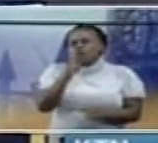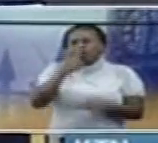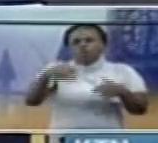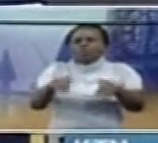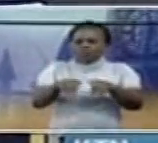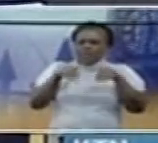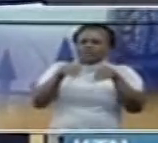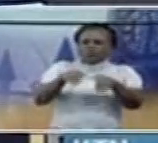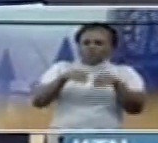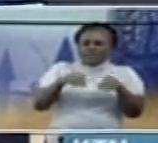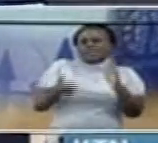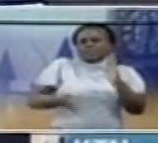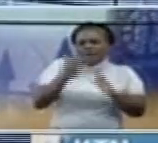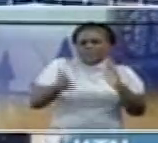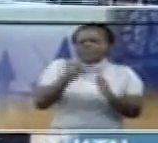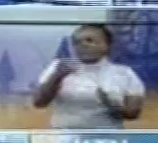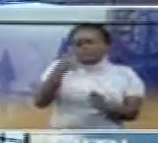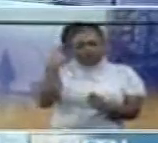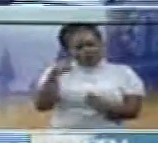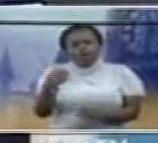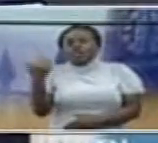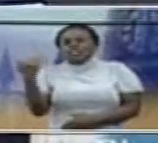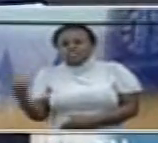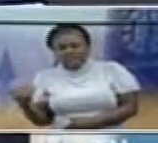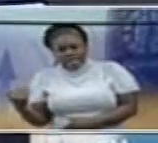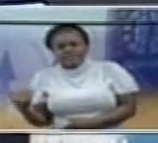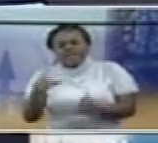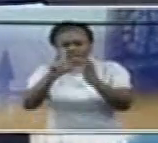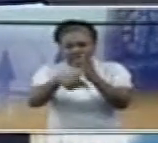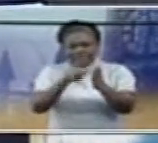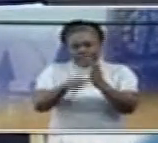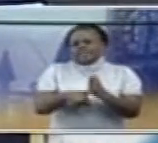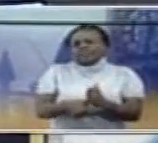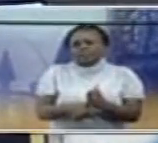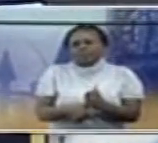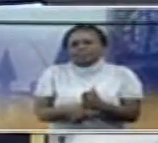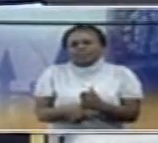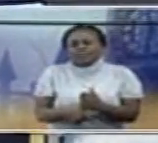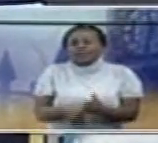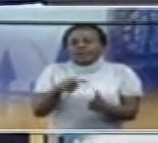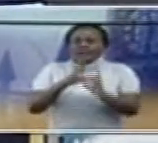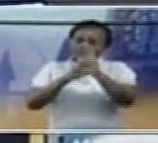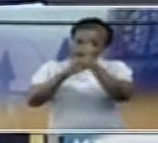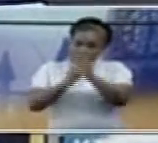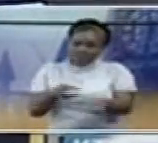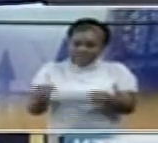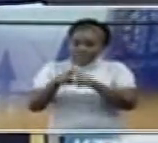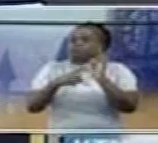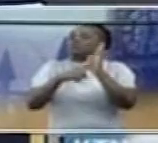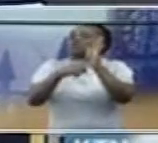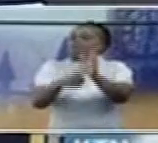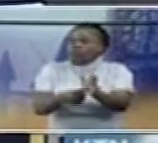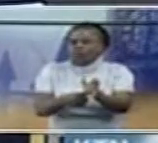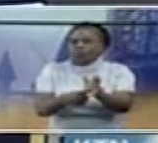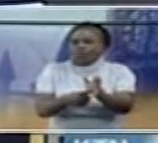delay the emergency treatment for the child, who then might later pass on. This report went on to give another